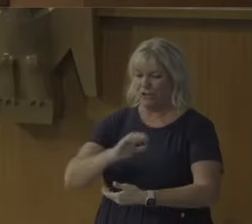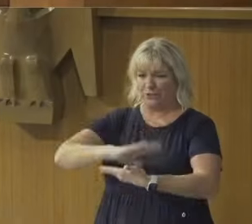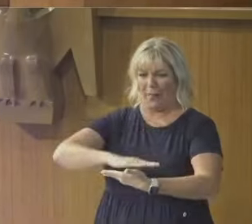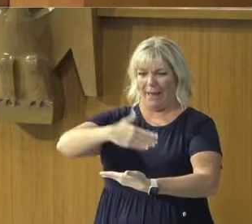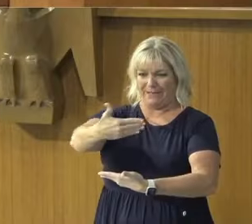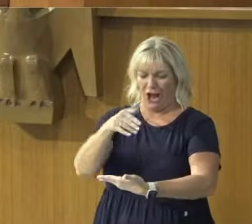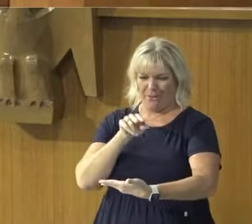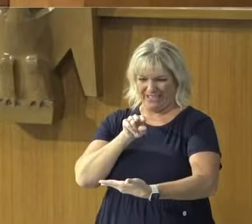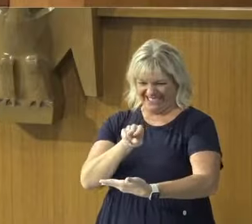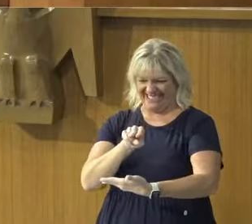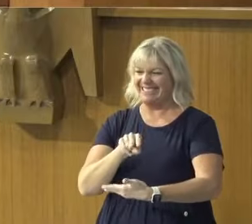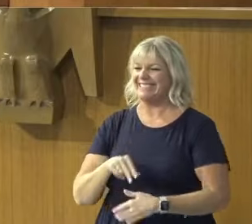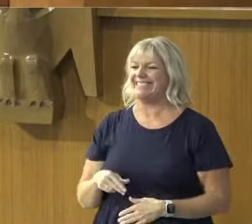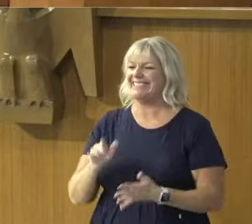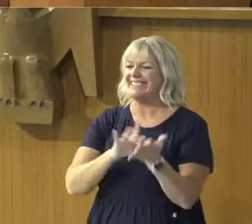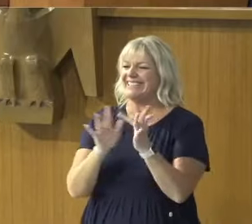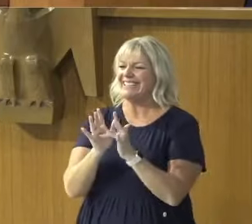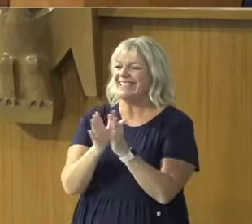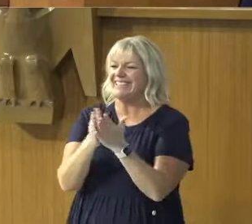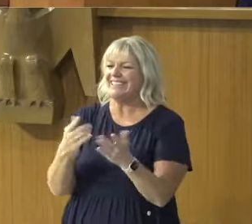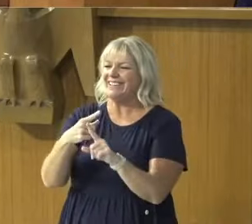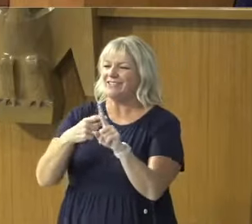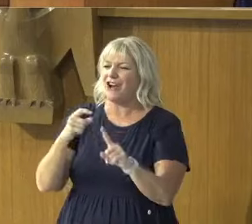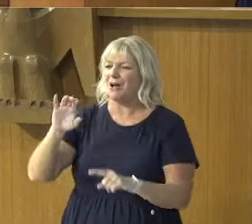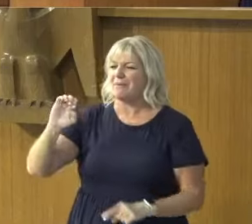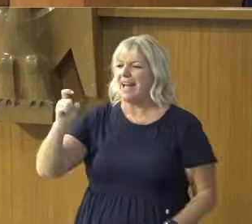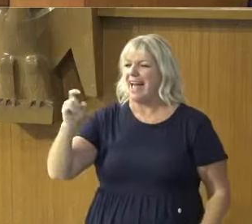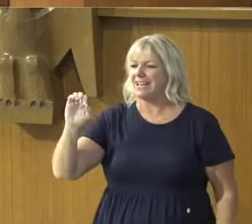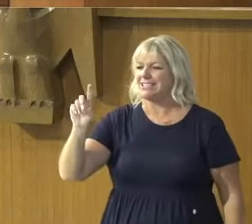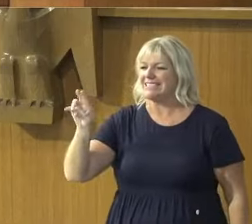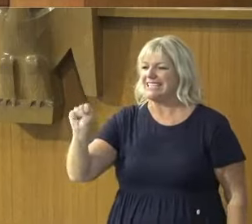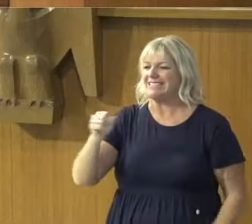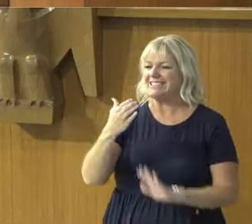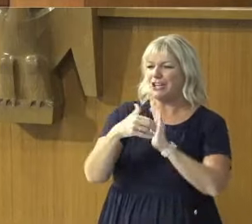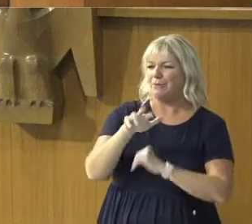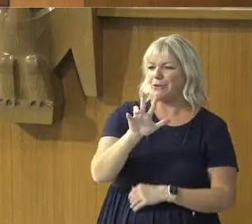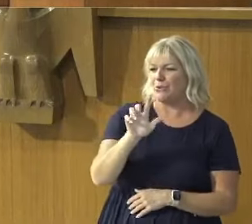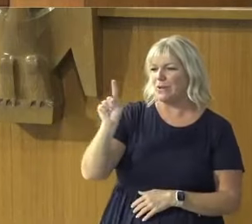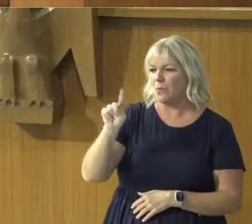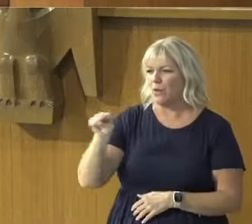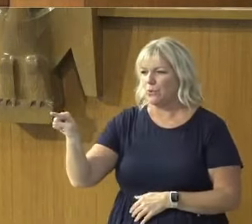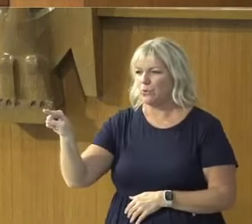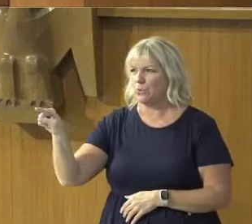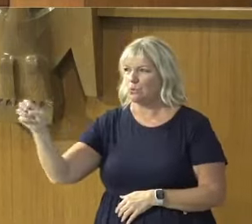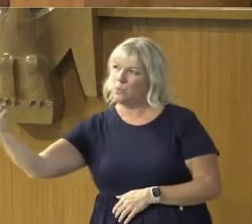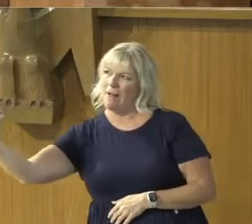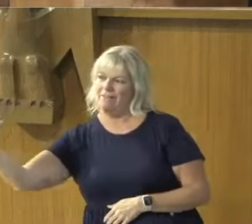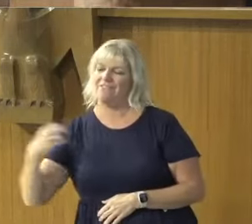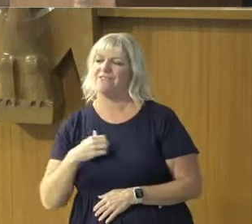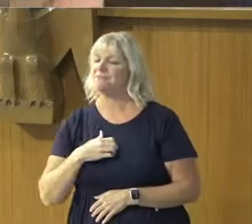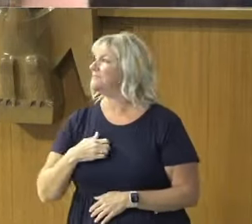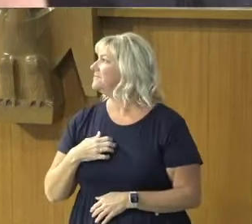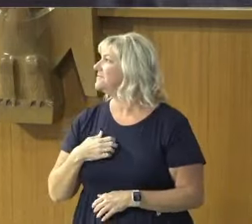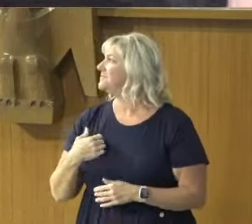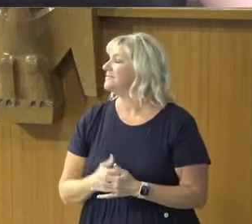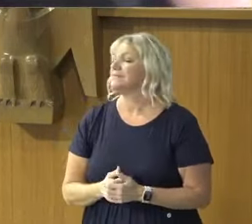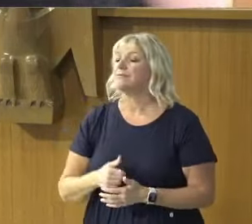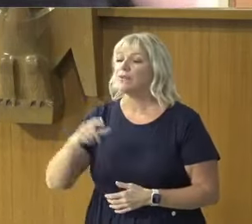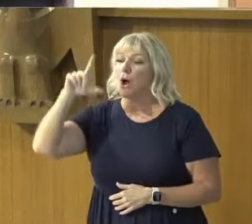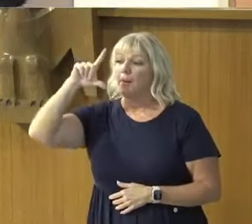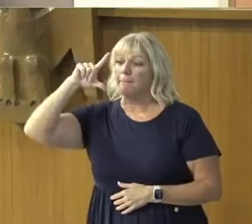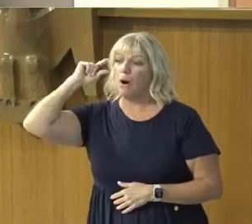Our scripture today comes from the book of Exodus, chapter 3, verses 1 through 10. Actually, verses 1 through 12. Moses